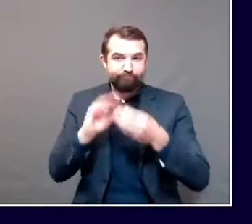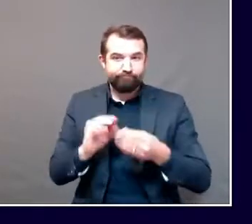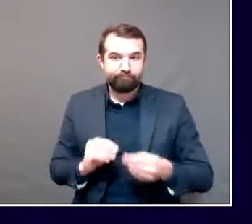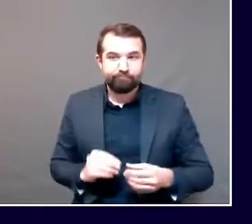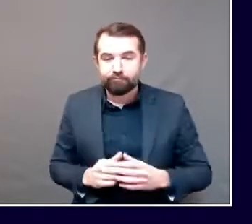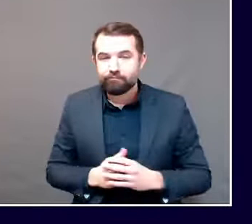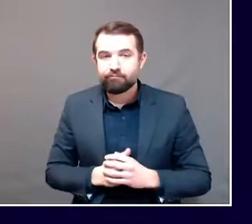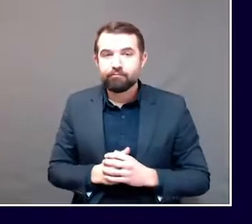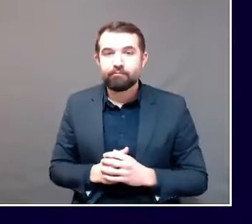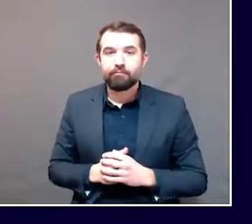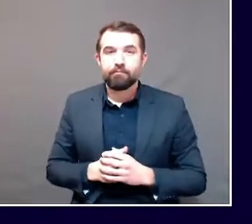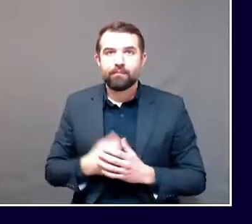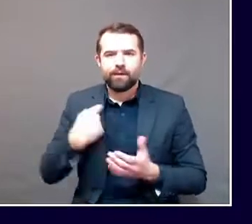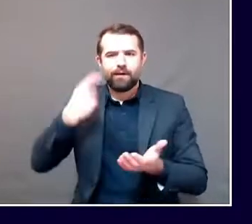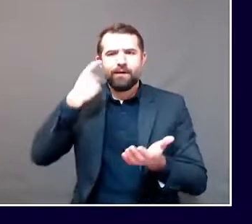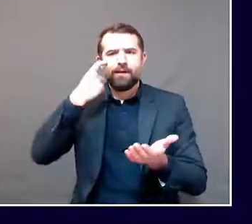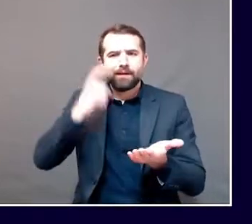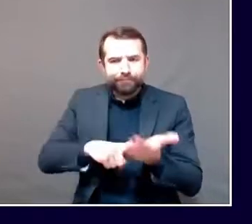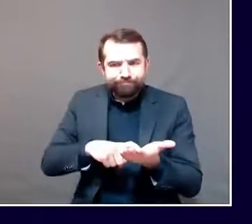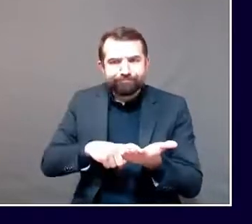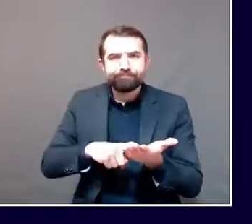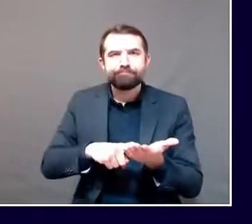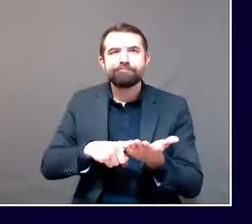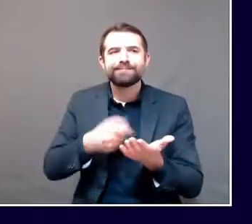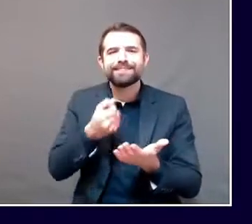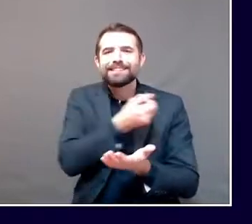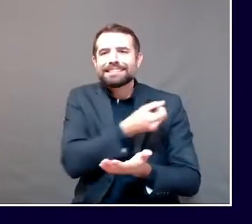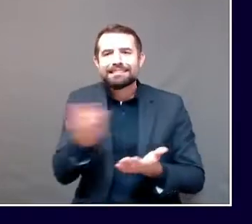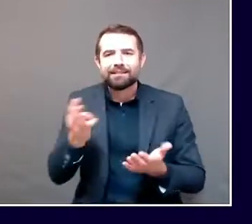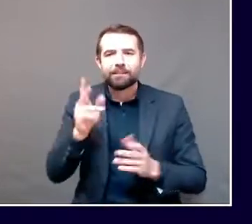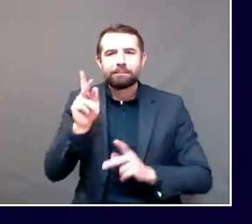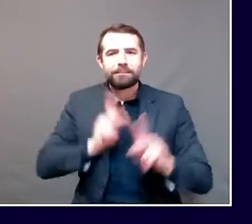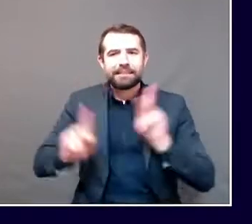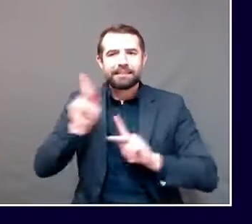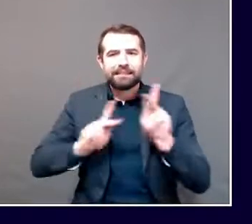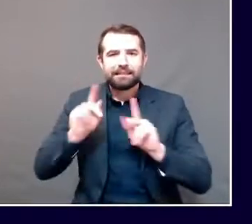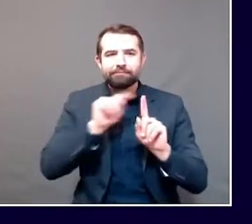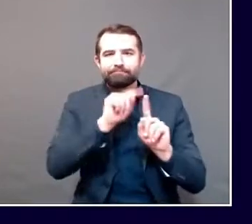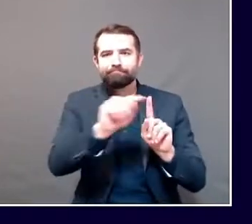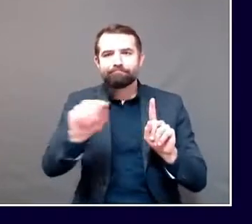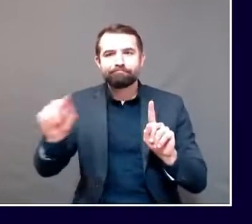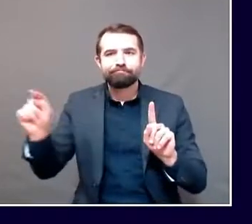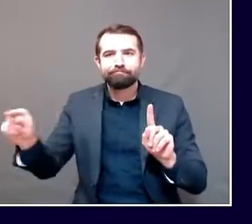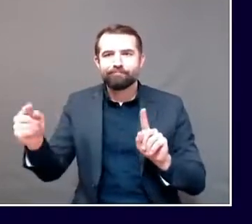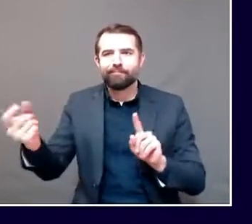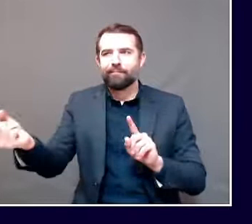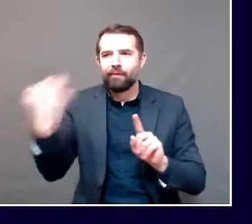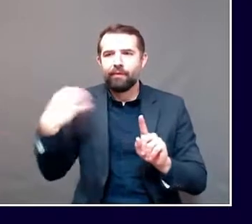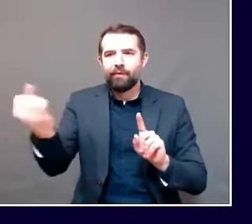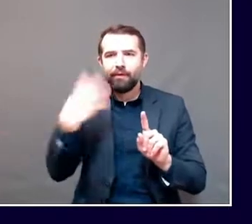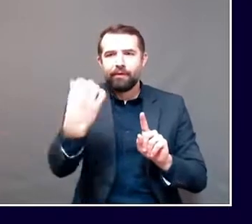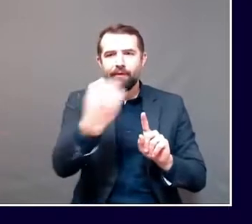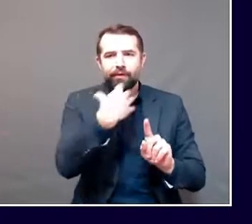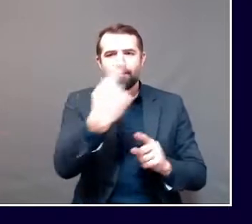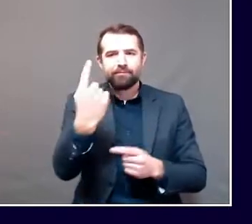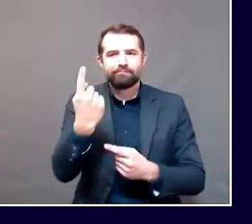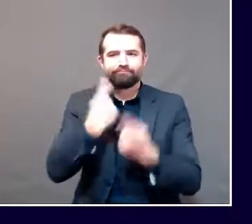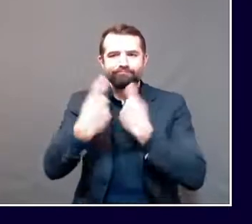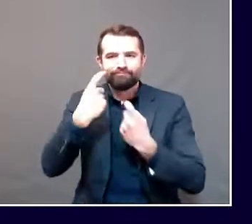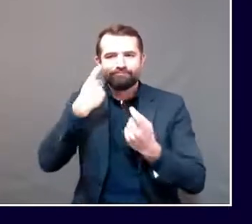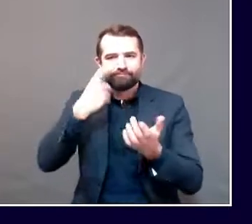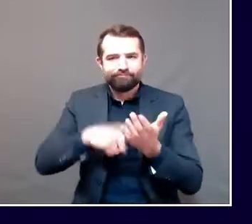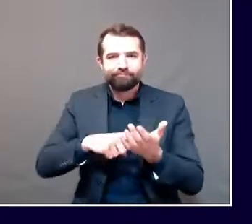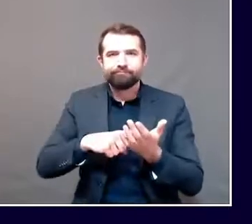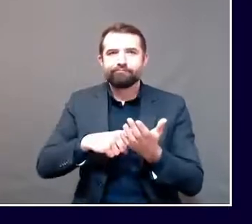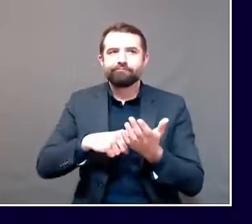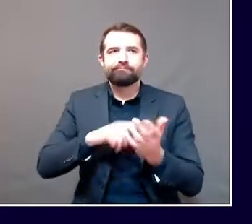questions that each and every one of you has taken time to send to us I want to make sure that as we are discussing